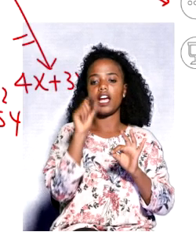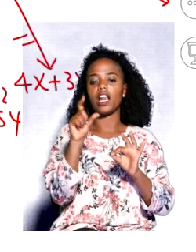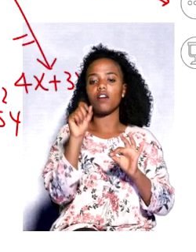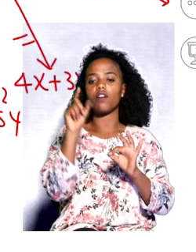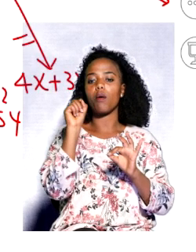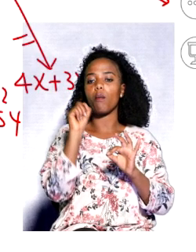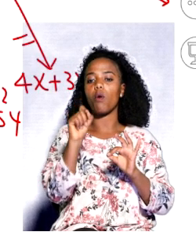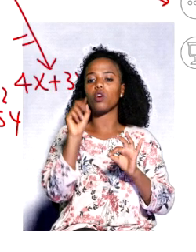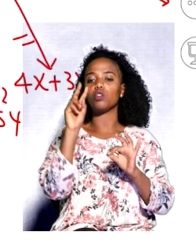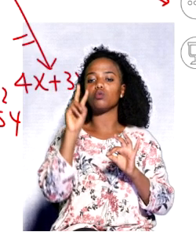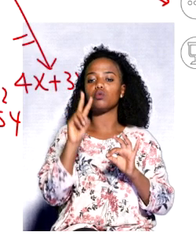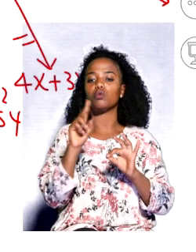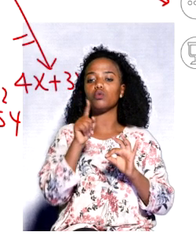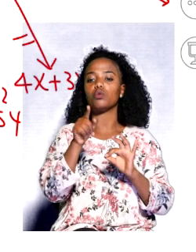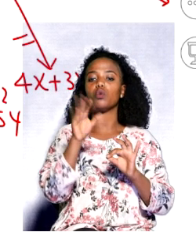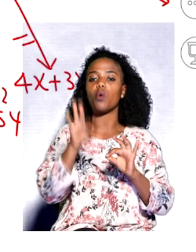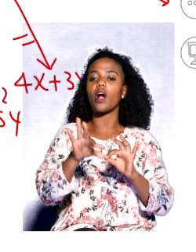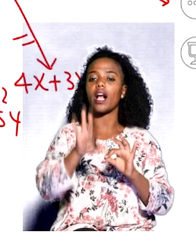11.2, you will have